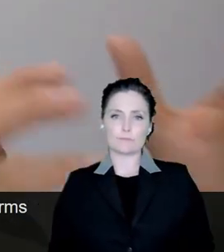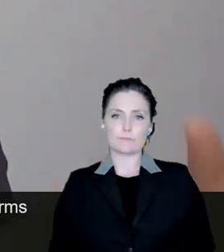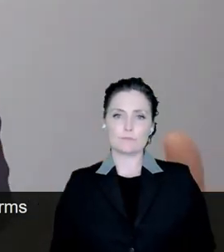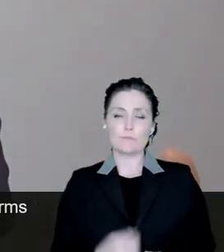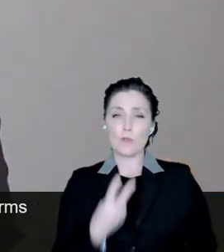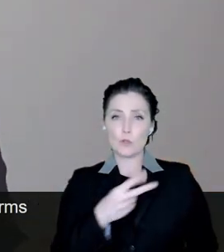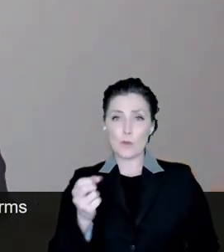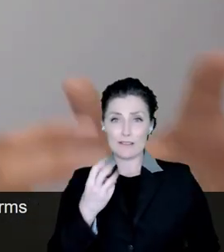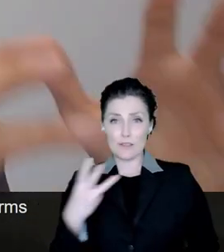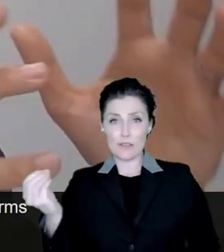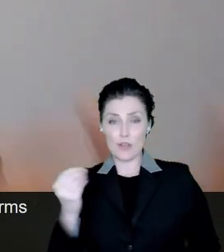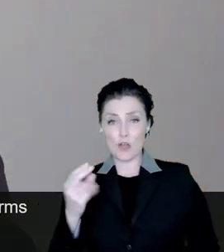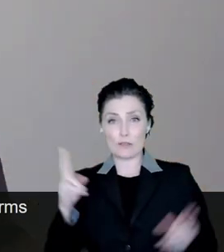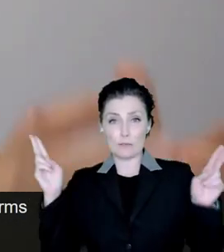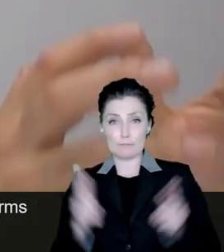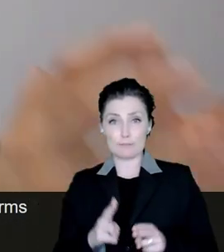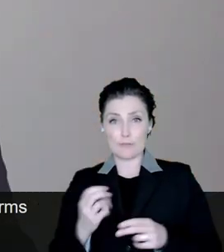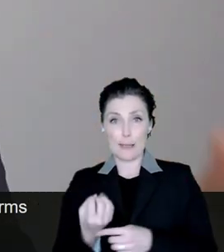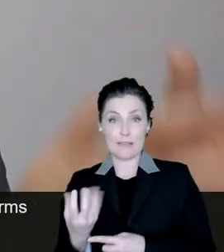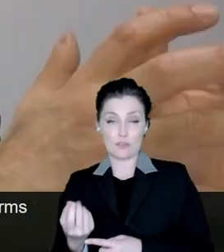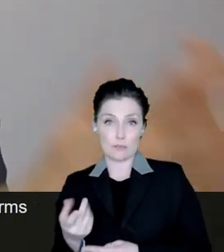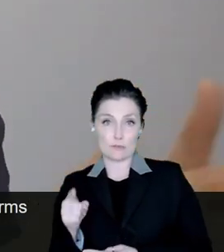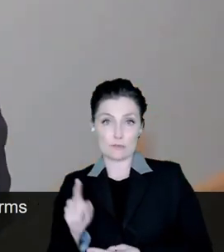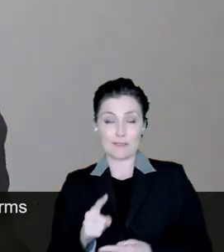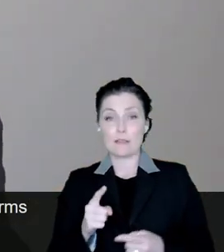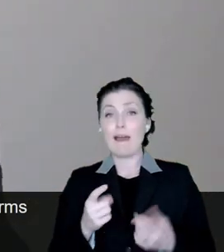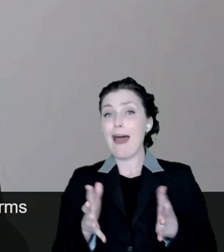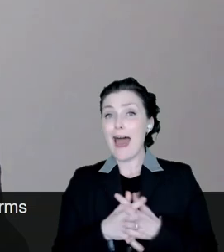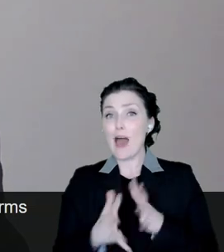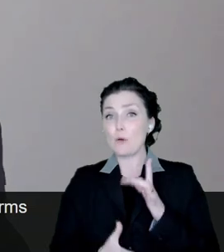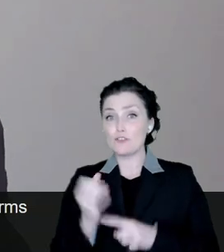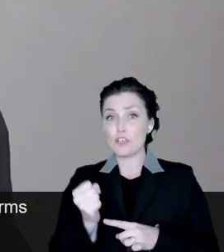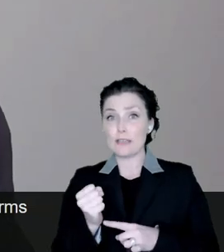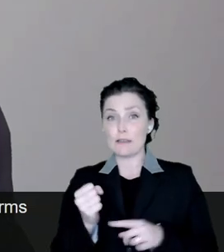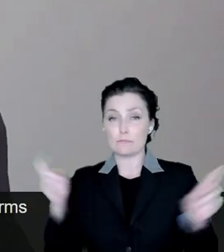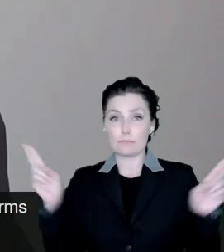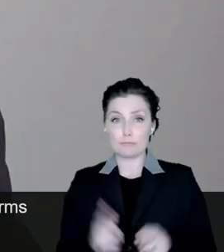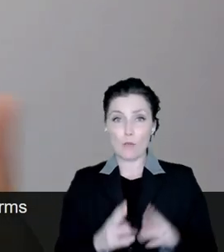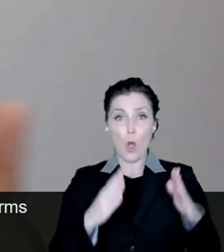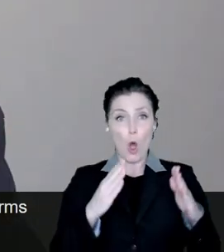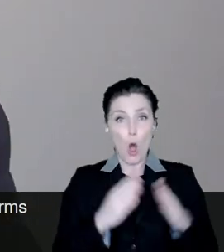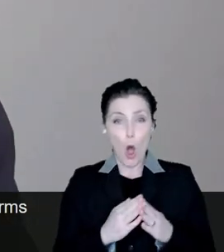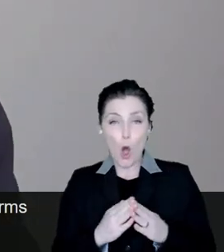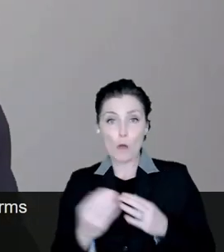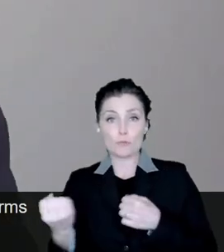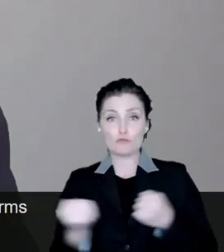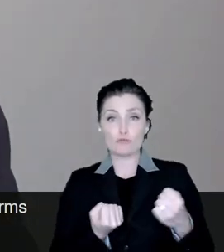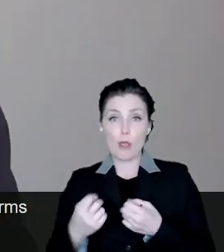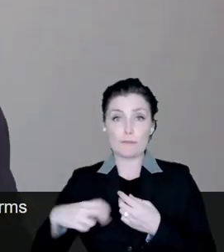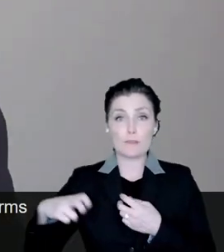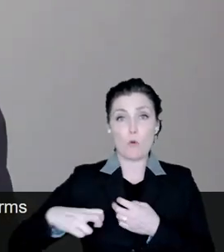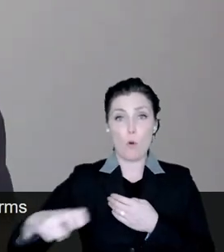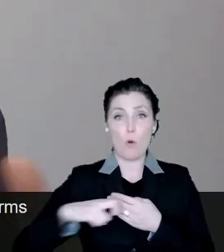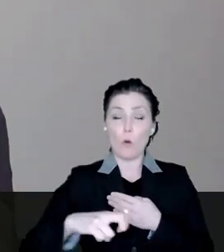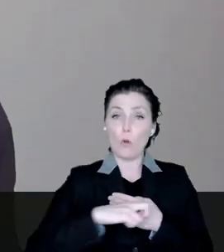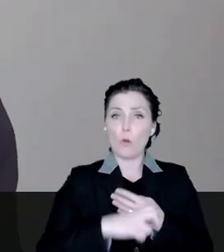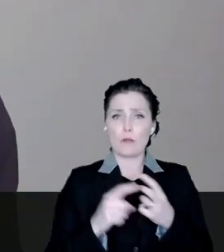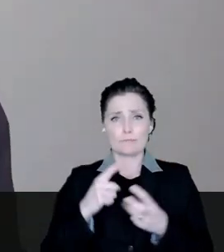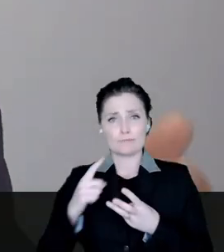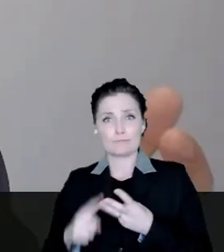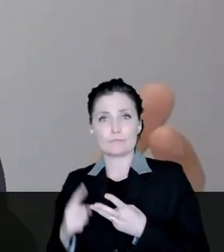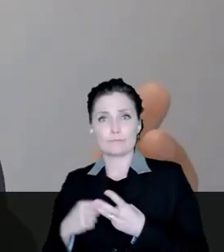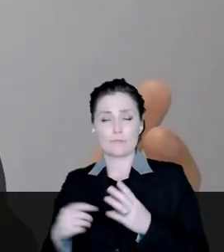greenhouse gas emissions from transport, the workplace, and our homes. You know, as a consequence of what comes from our